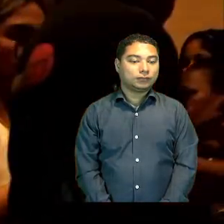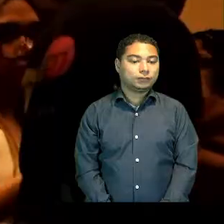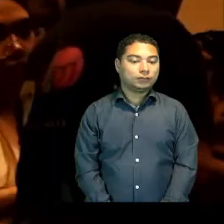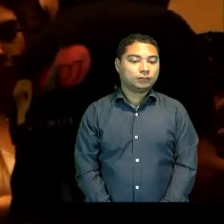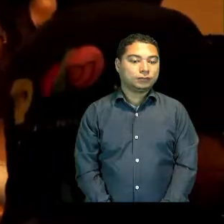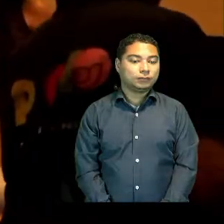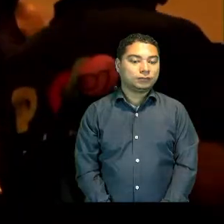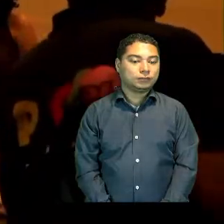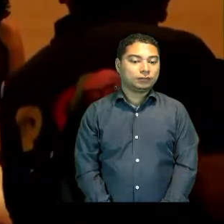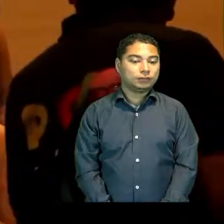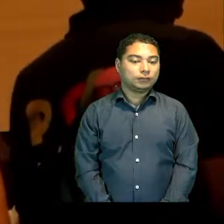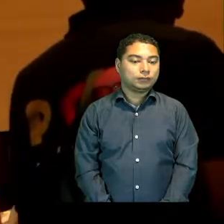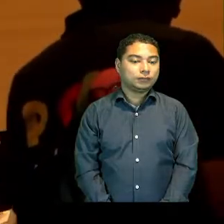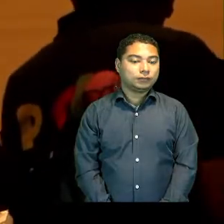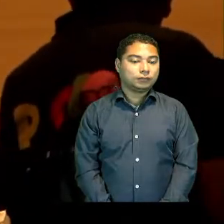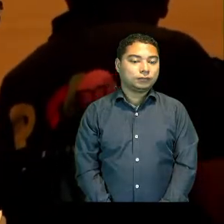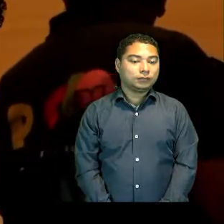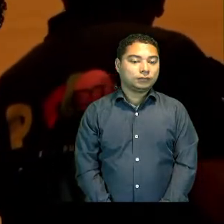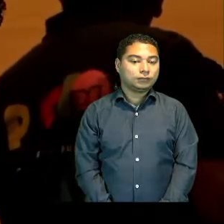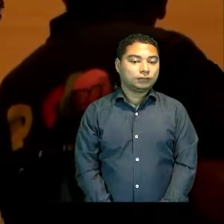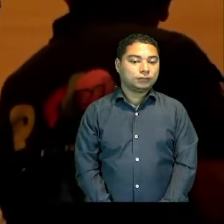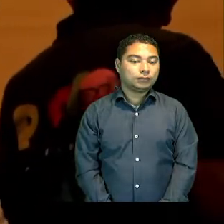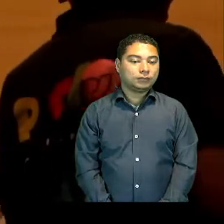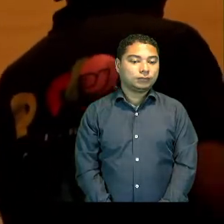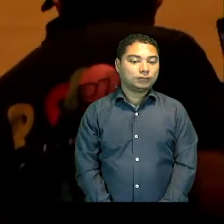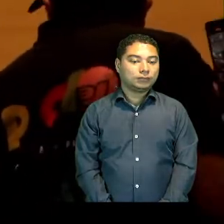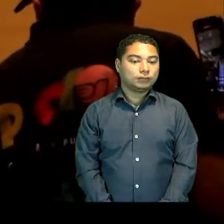You might laugh, but they are effective.